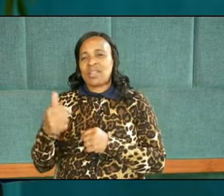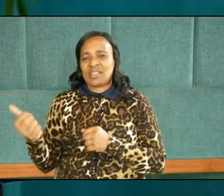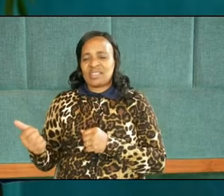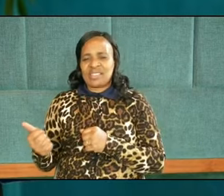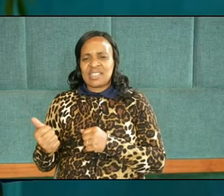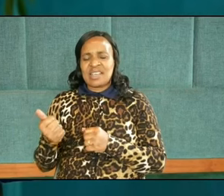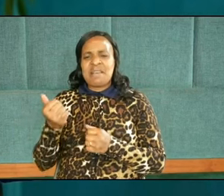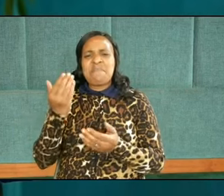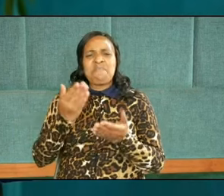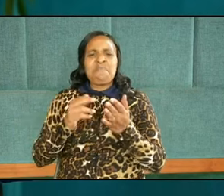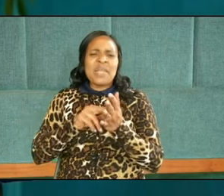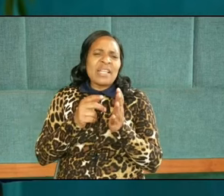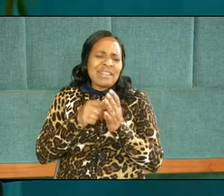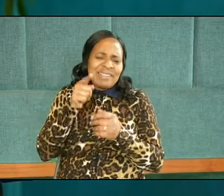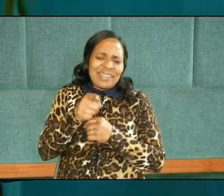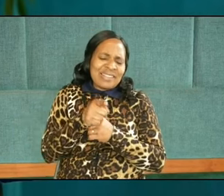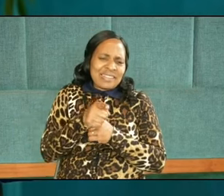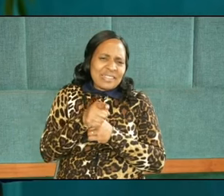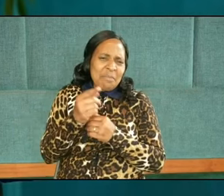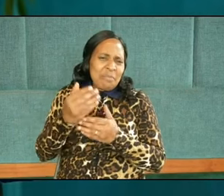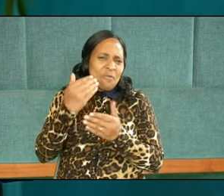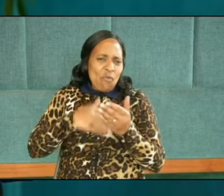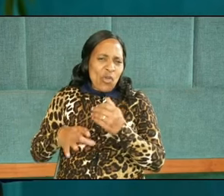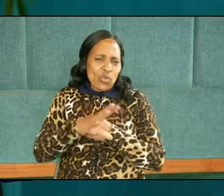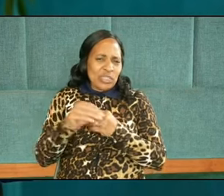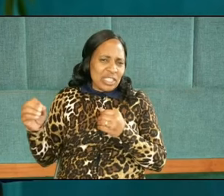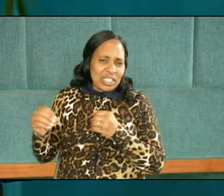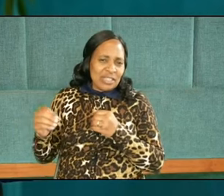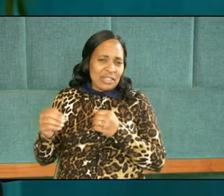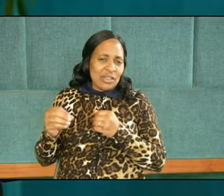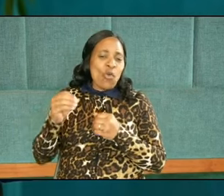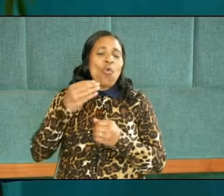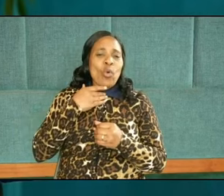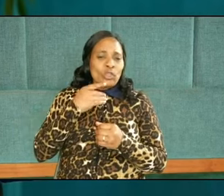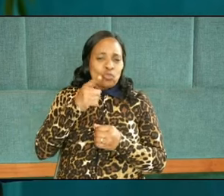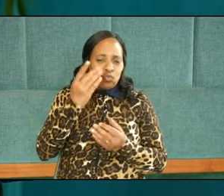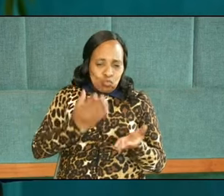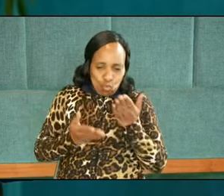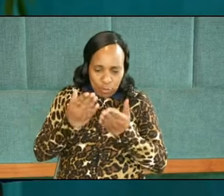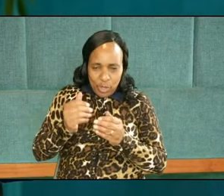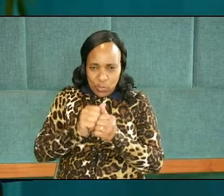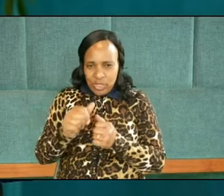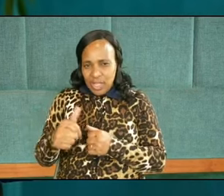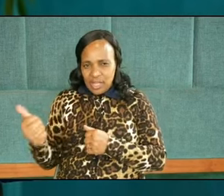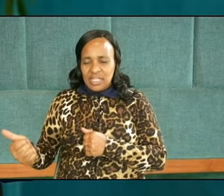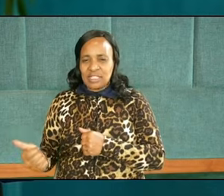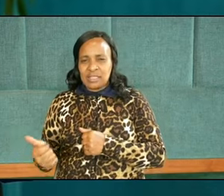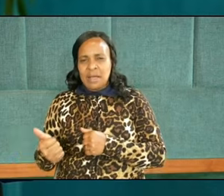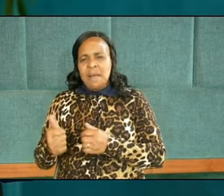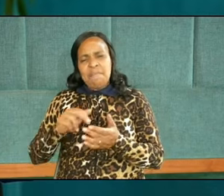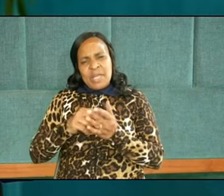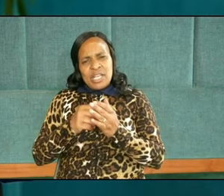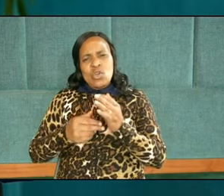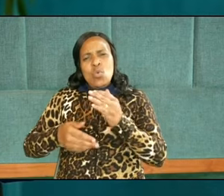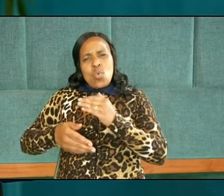thief of joy. Before you steal, you've been robbed of your own joy. So contentment is God's plan.